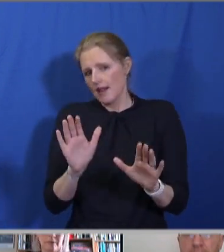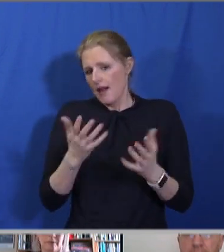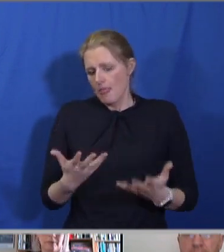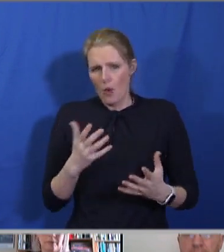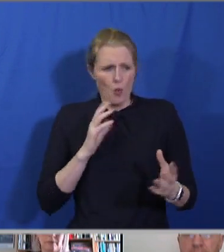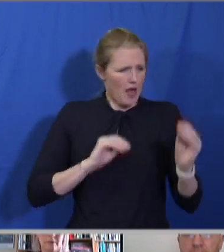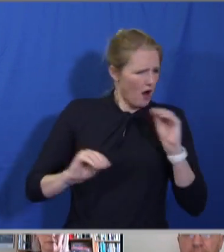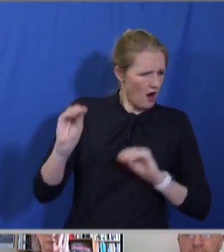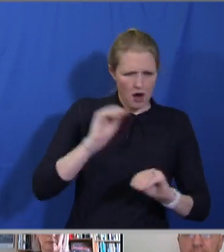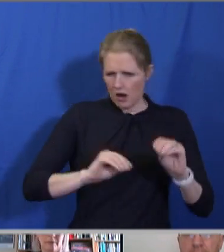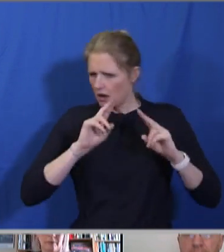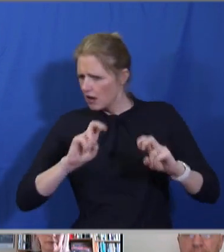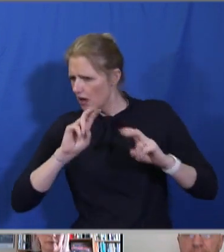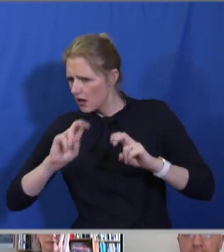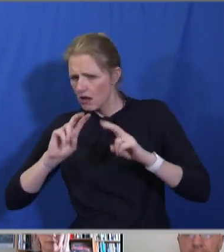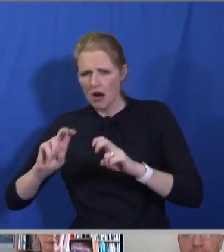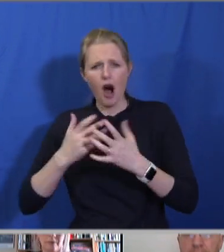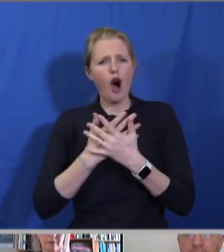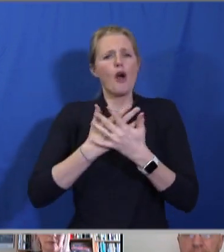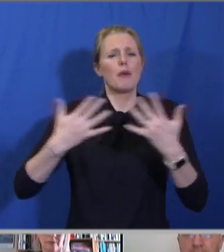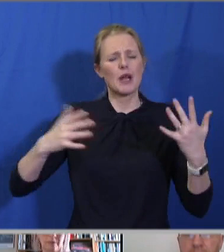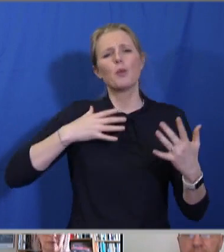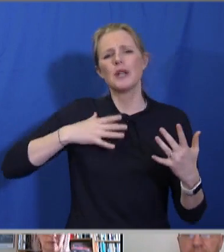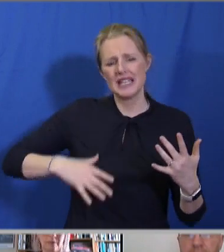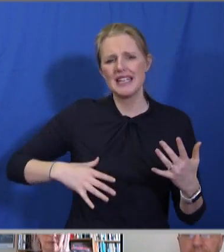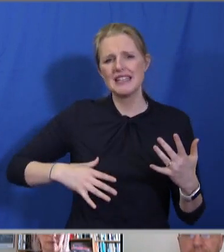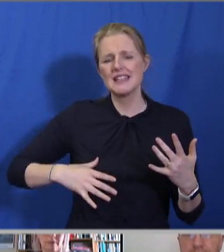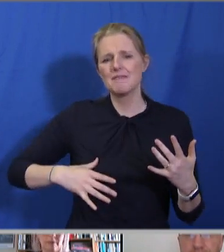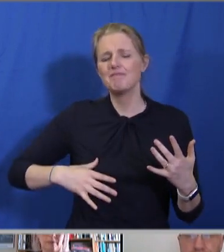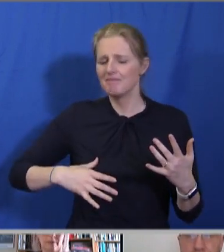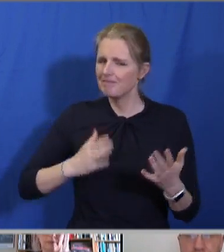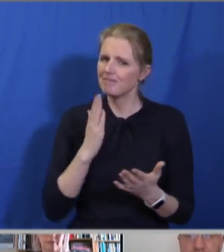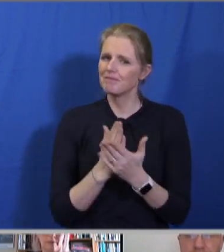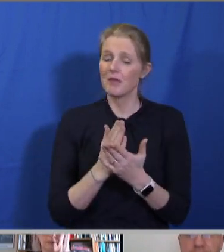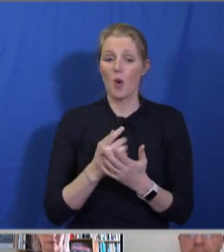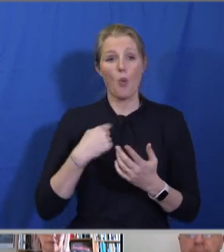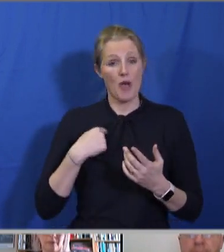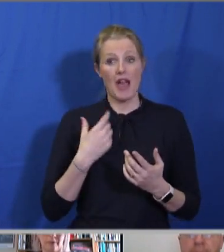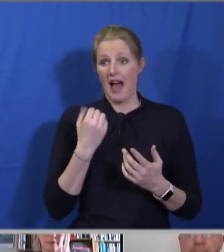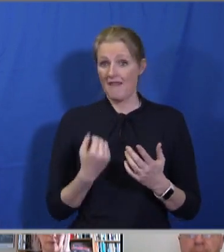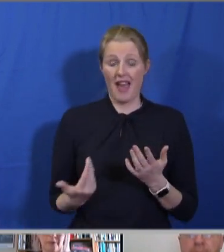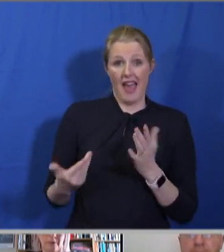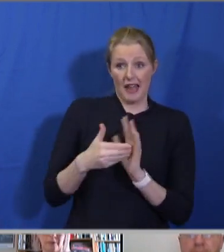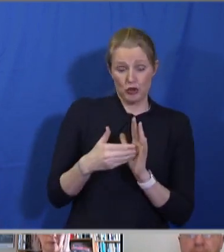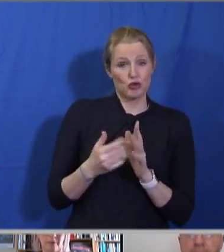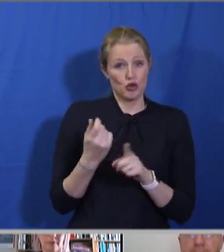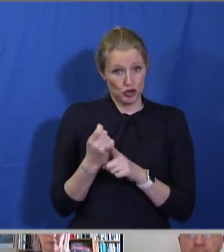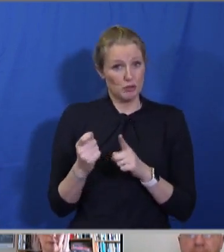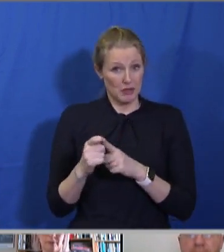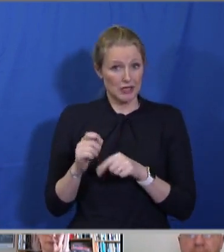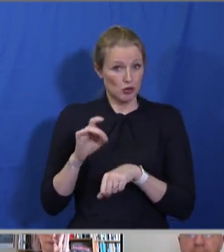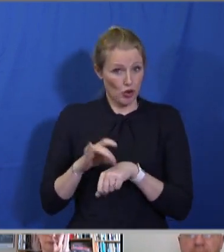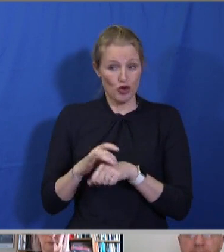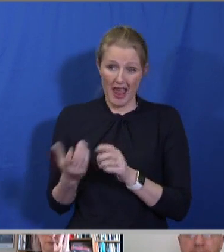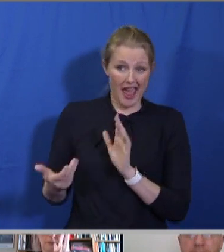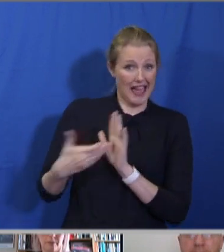for GPs. I mean, and that is driven. Part of that is understanding what's driving. We've increased the numbers of GPs in training, but at the